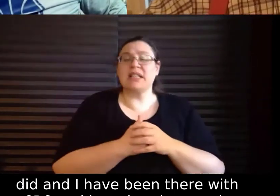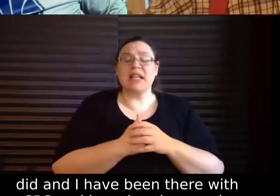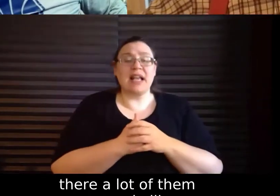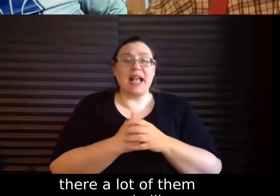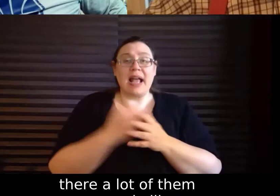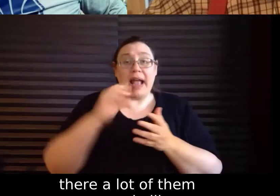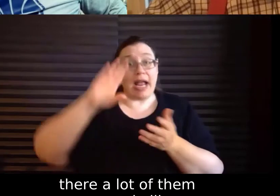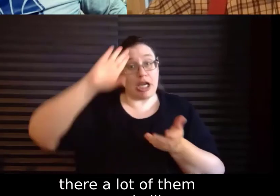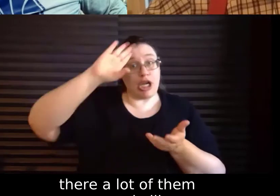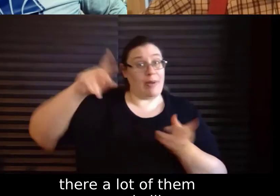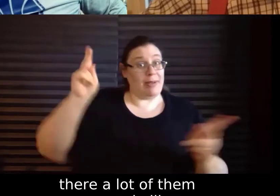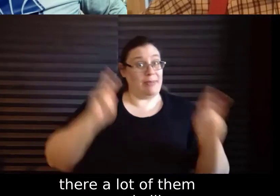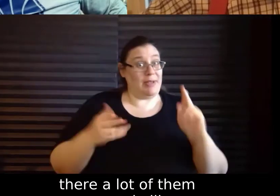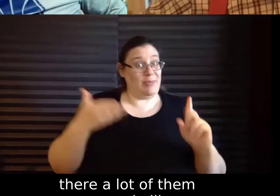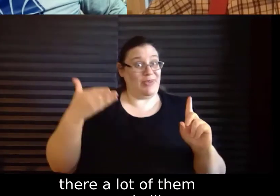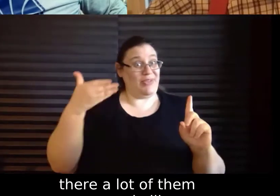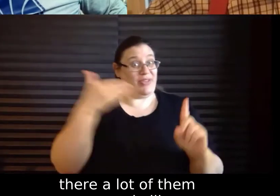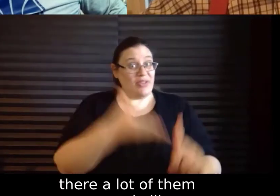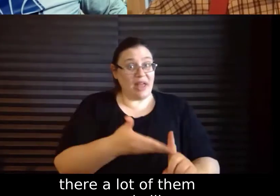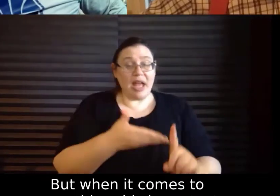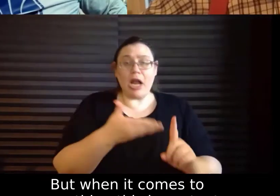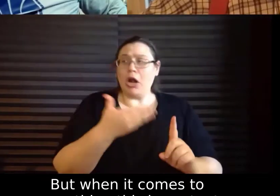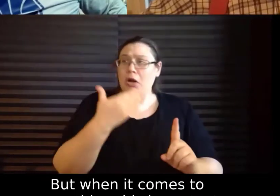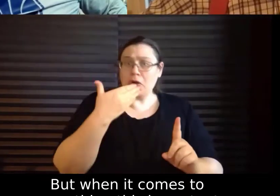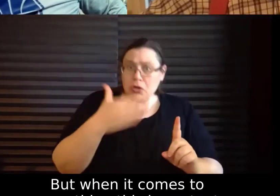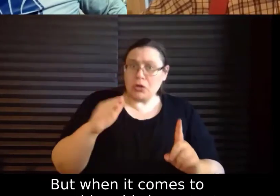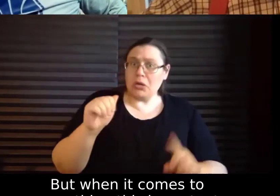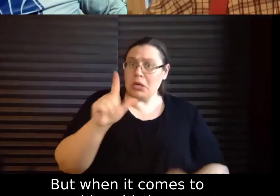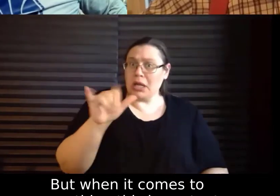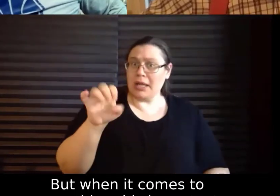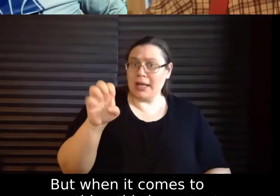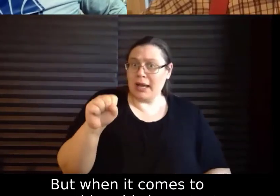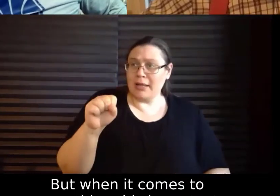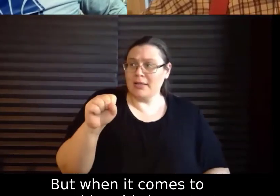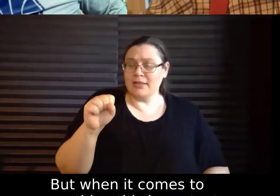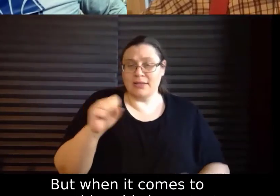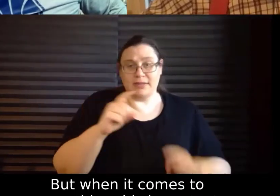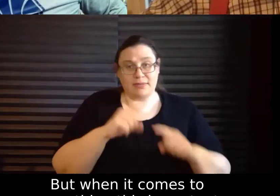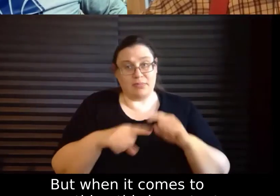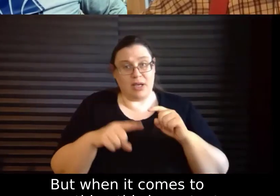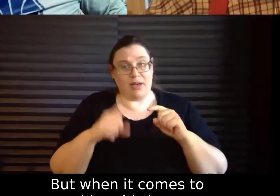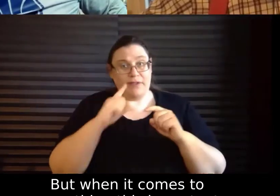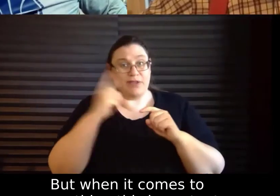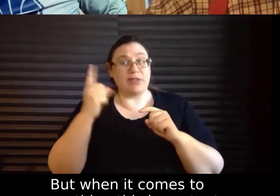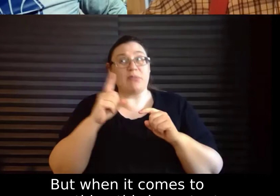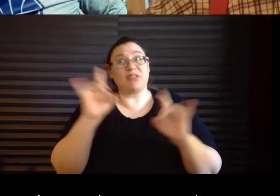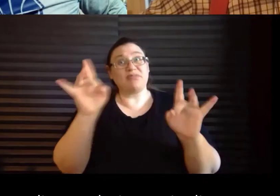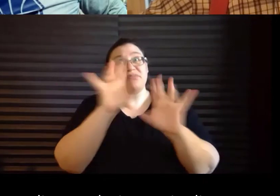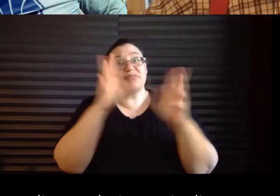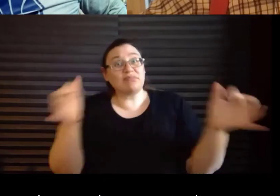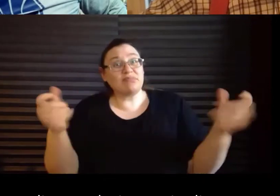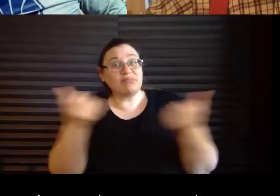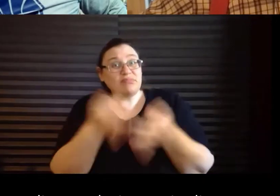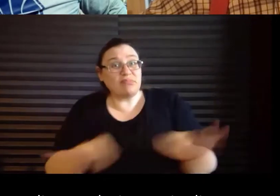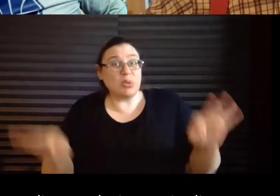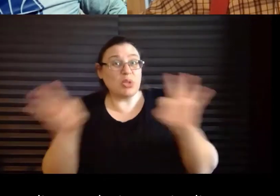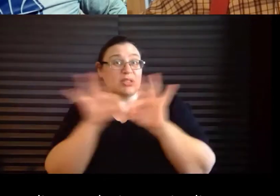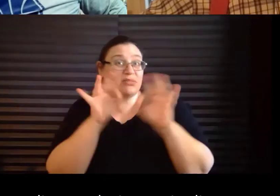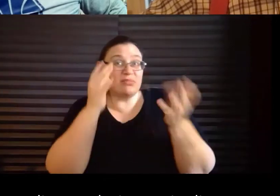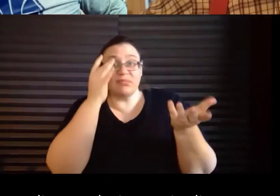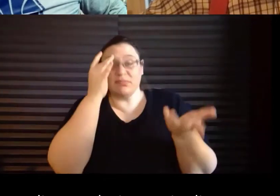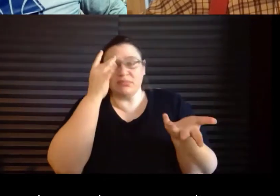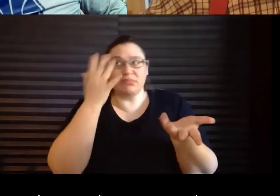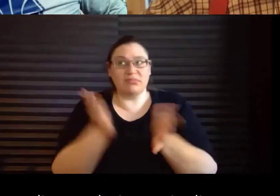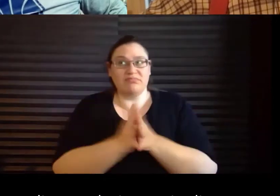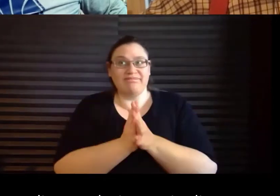knowing that the people there, a lot of them are good allies. But when it comes to something this important, it was a